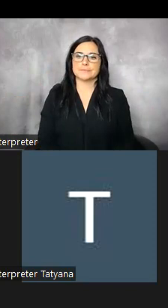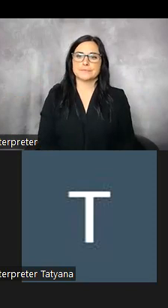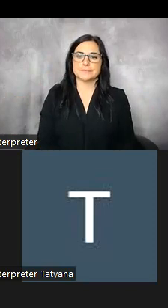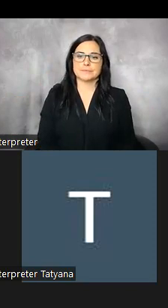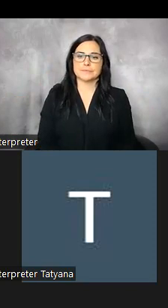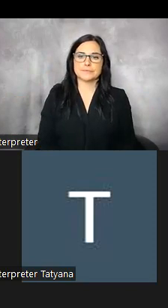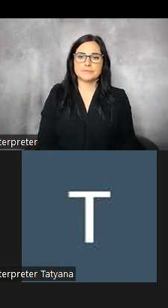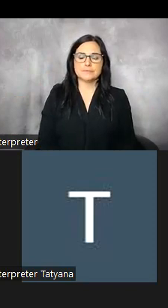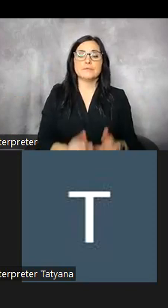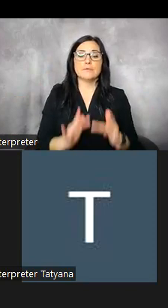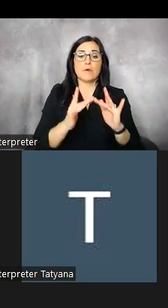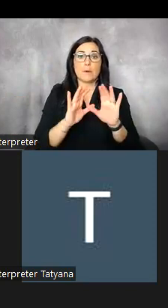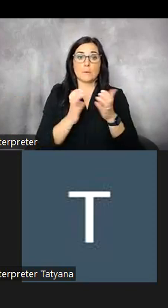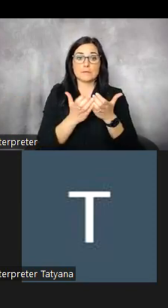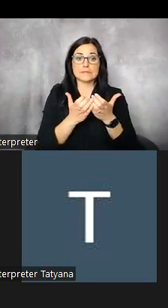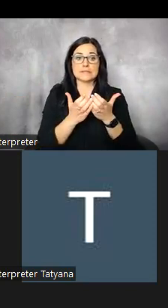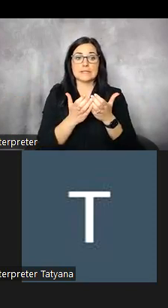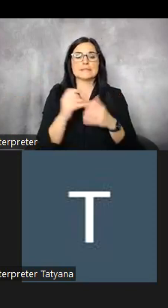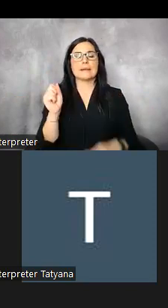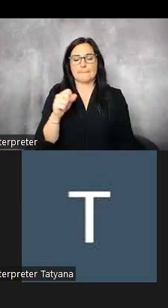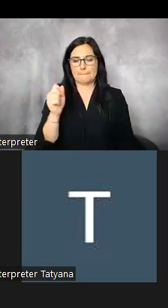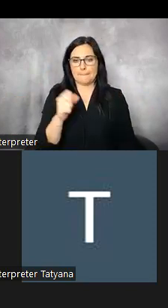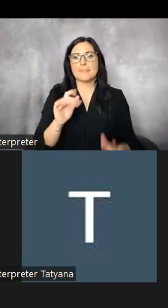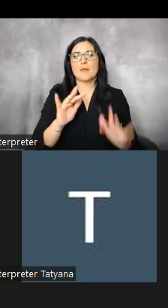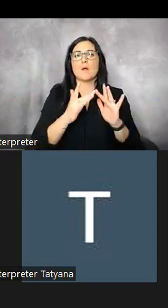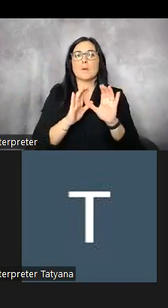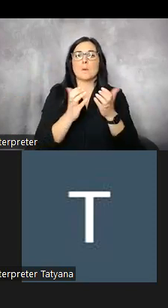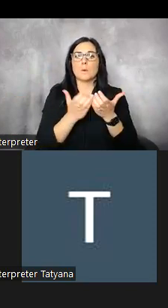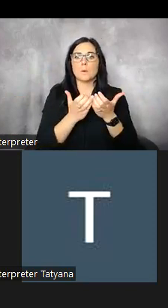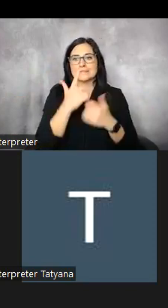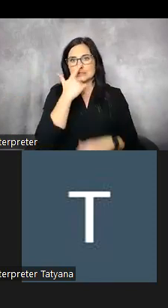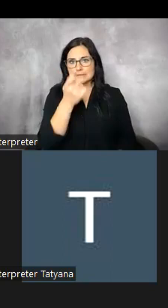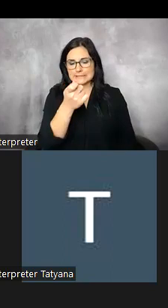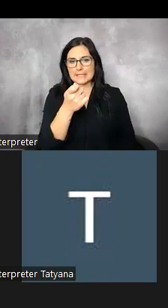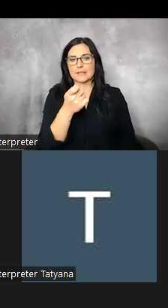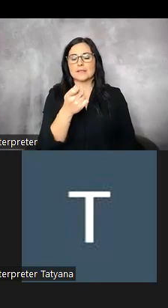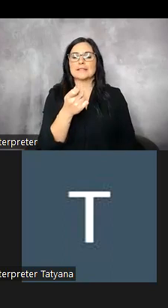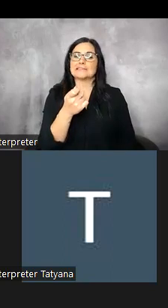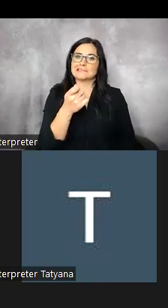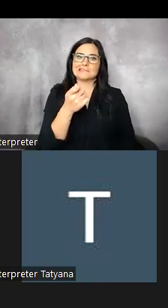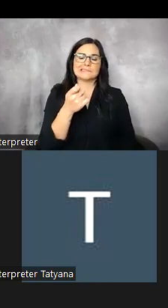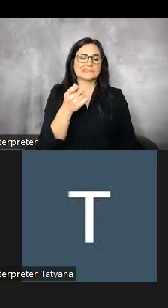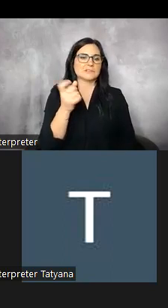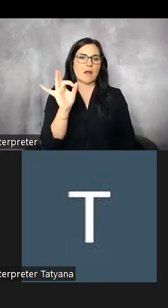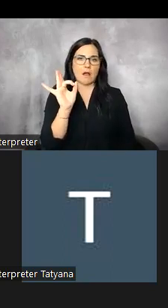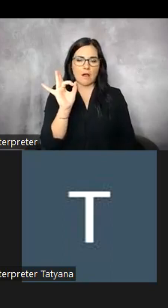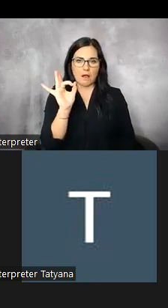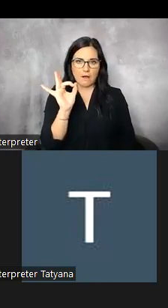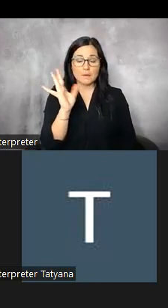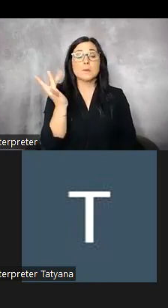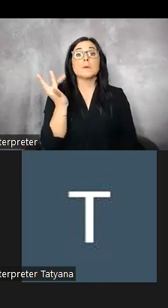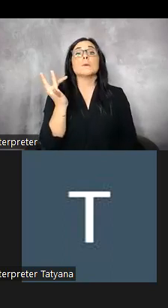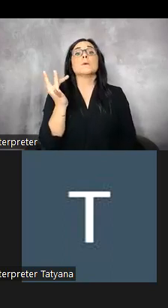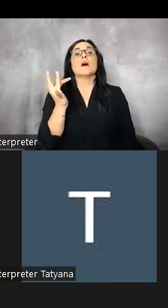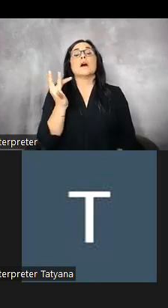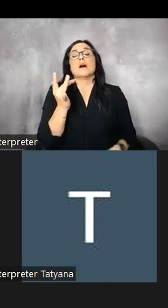Yeah, online courses. It's just, yeah. Online courses are interesting. They are a two-edged sword, as we all know. The next question, are you